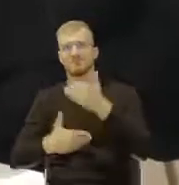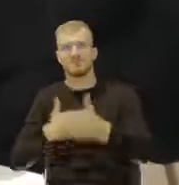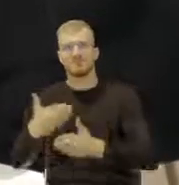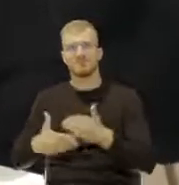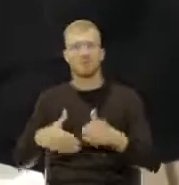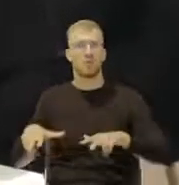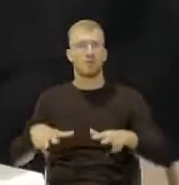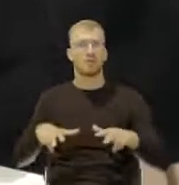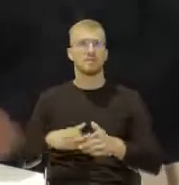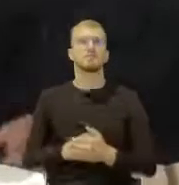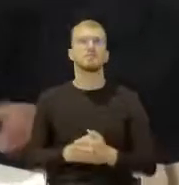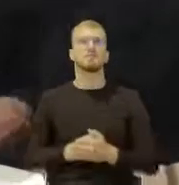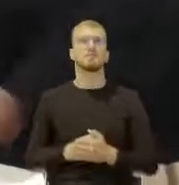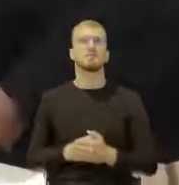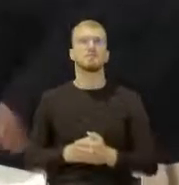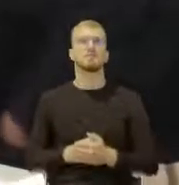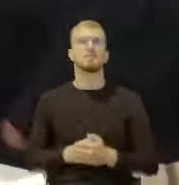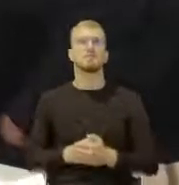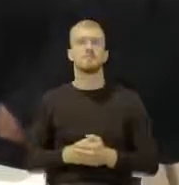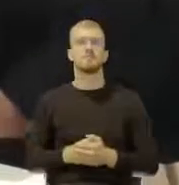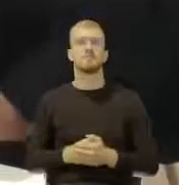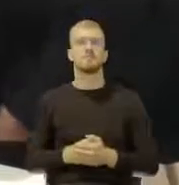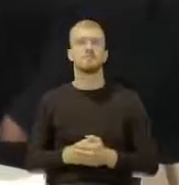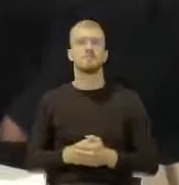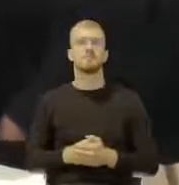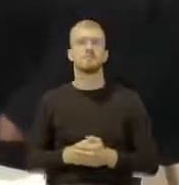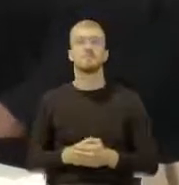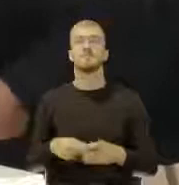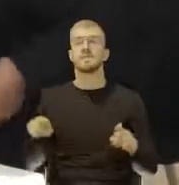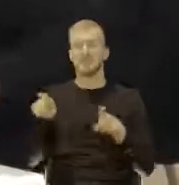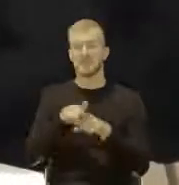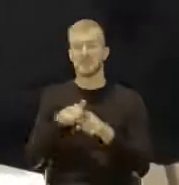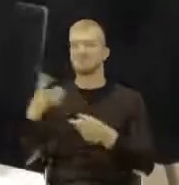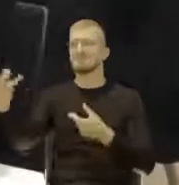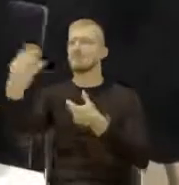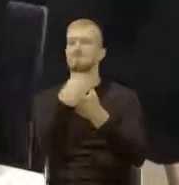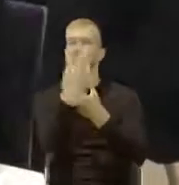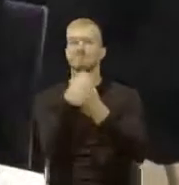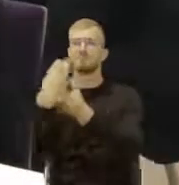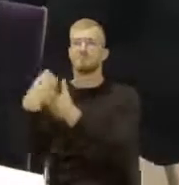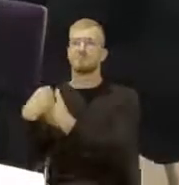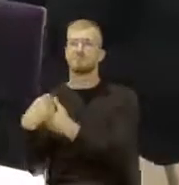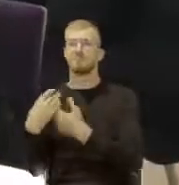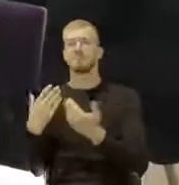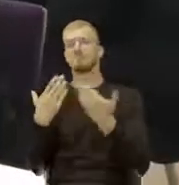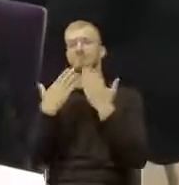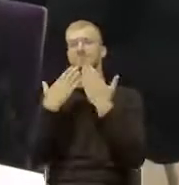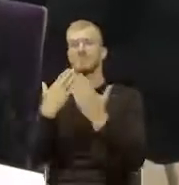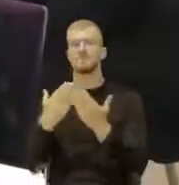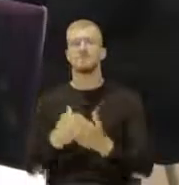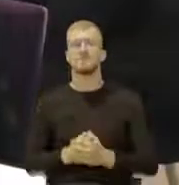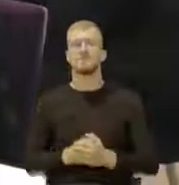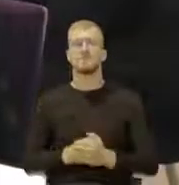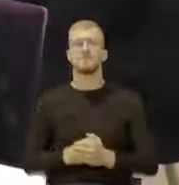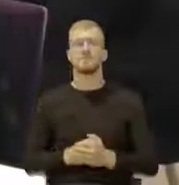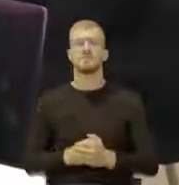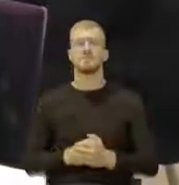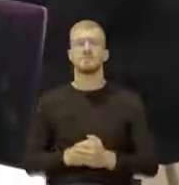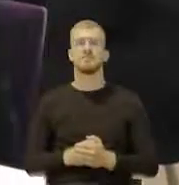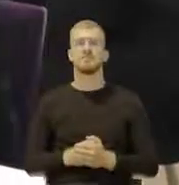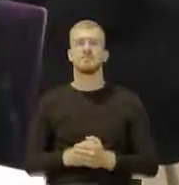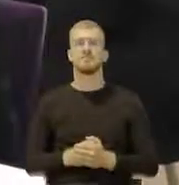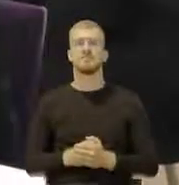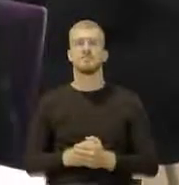giving his input. We are already seeing exciting signs of progress in the recognition. Our declaration has already made an